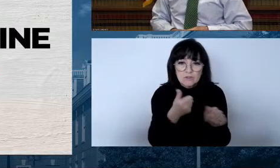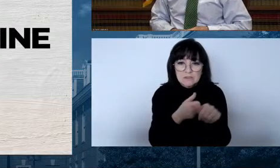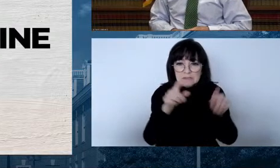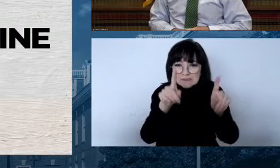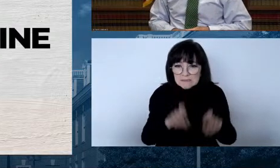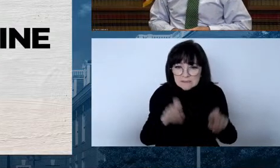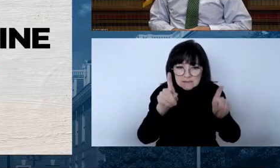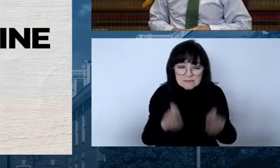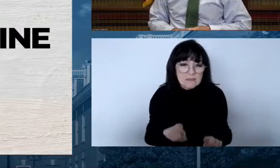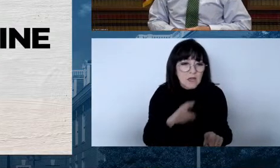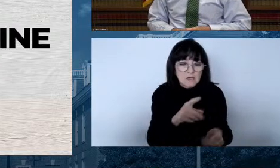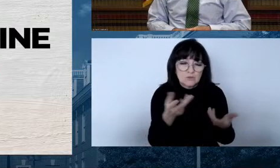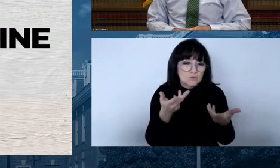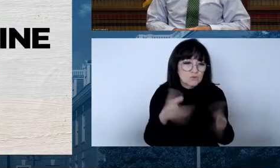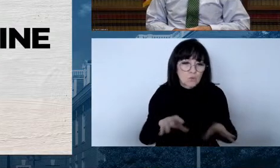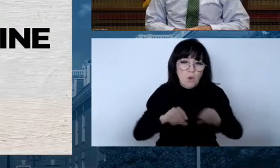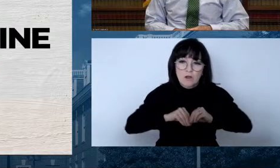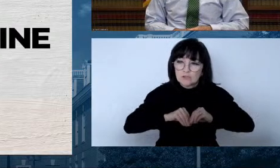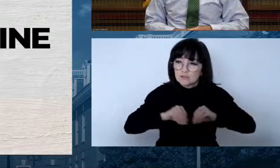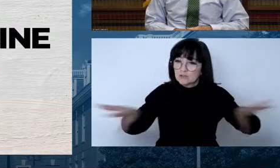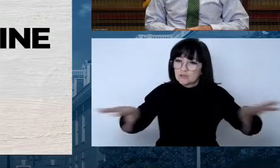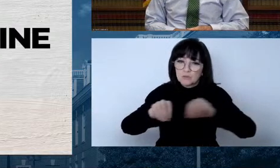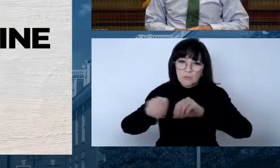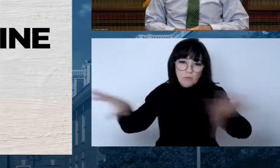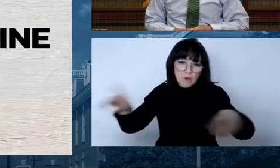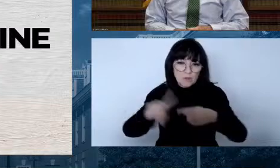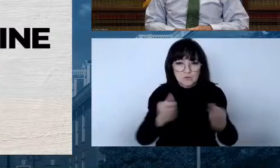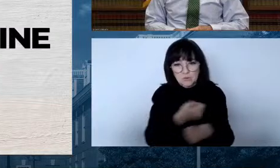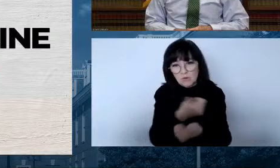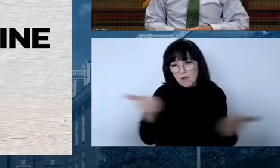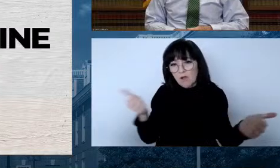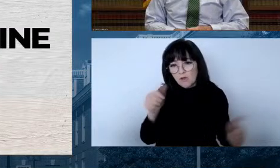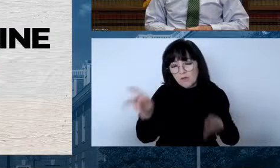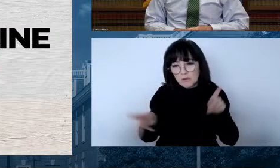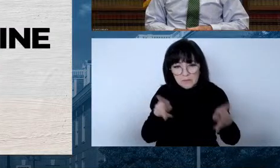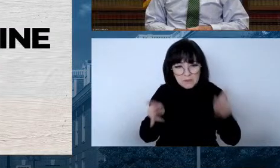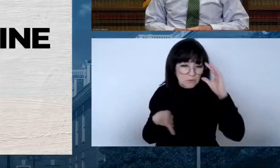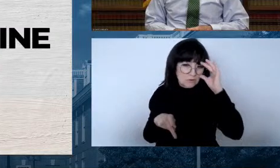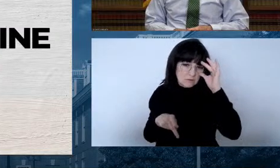inadvertently spreading the virus from someone else. Again, as we close out